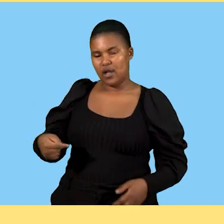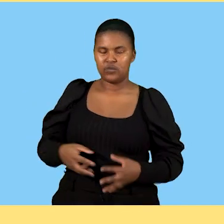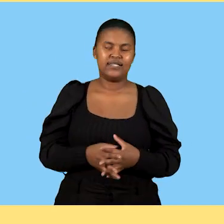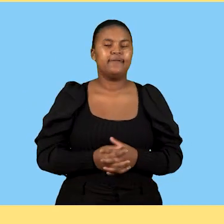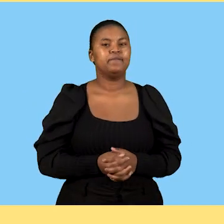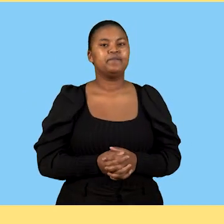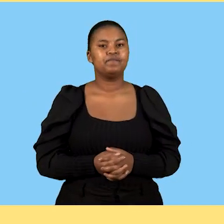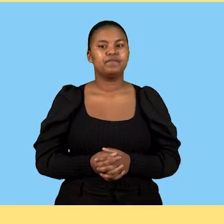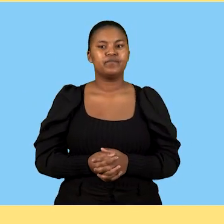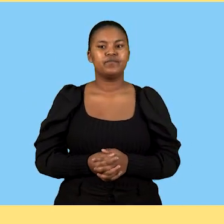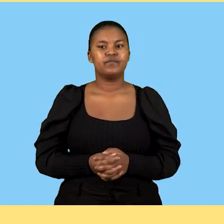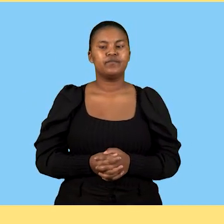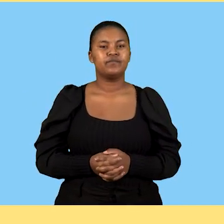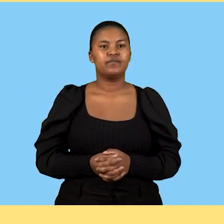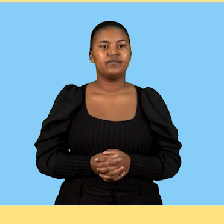we had calculated.